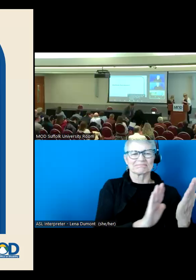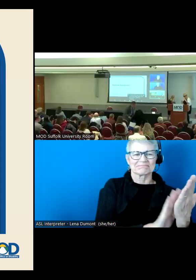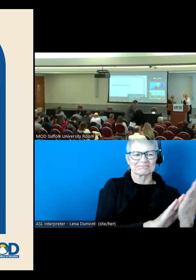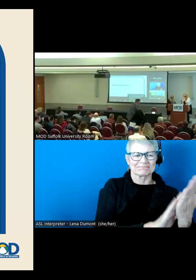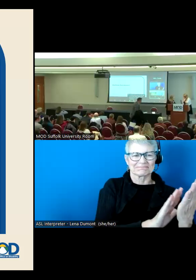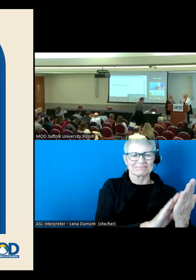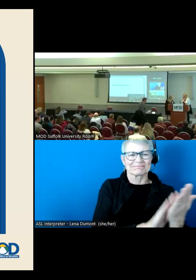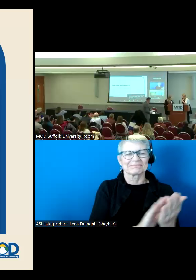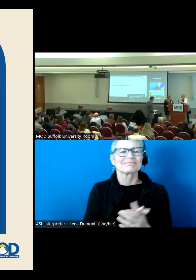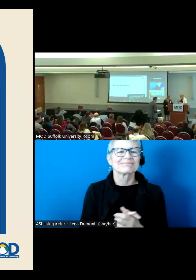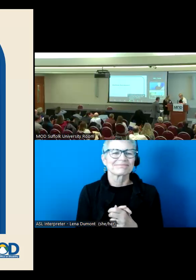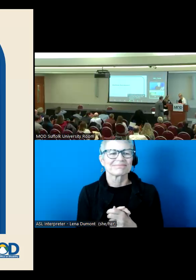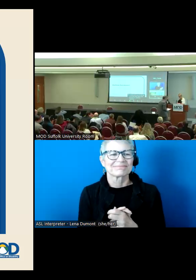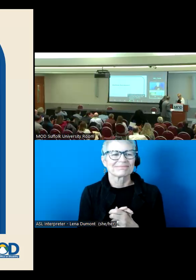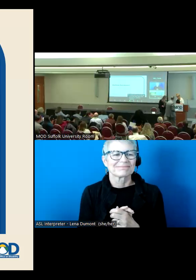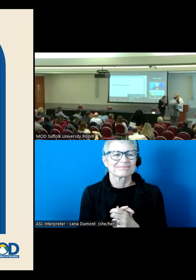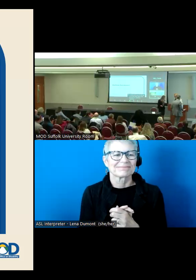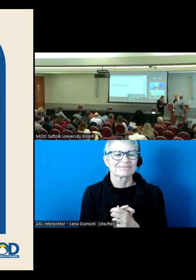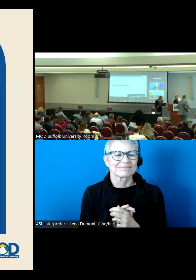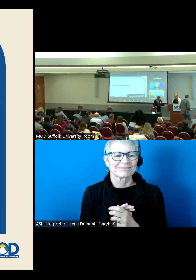Let me sit. Yeah.